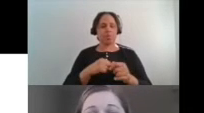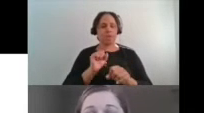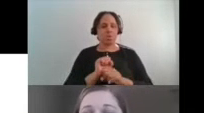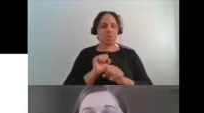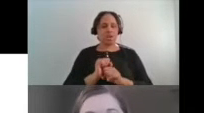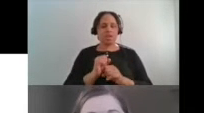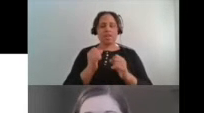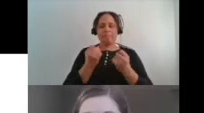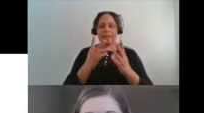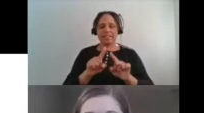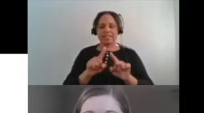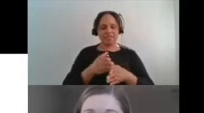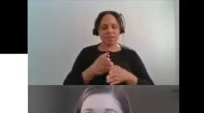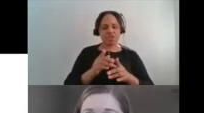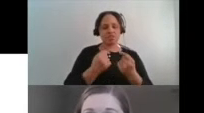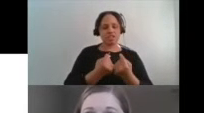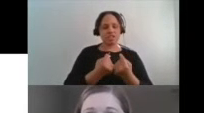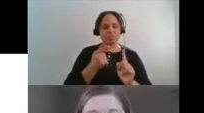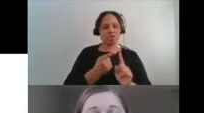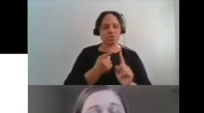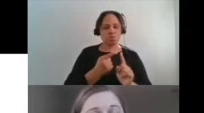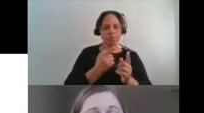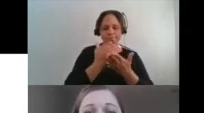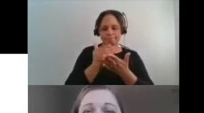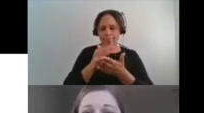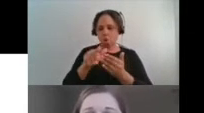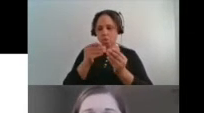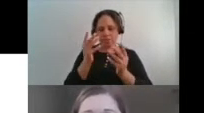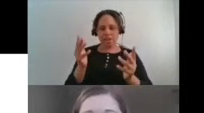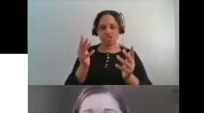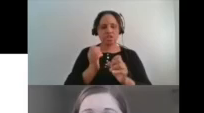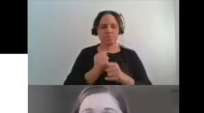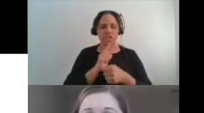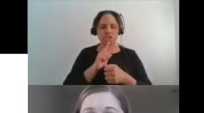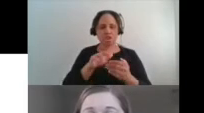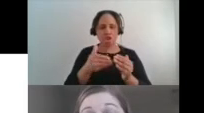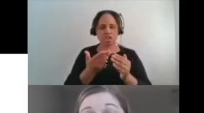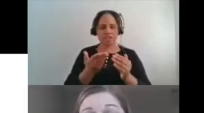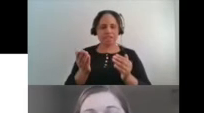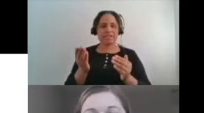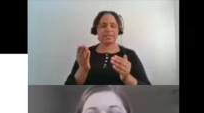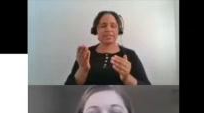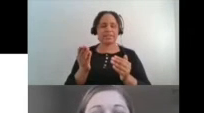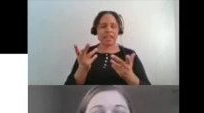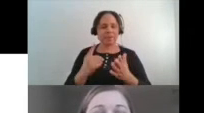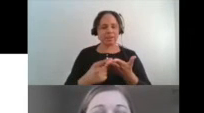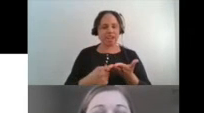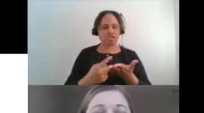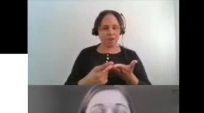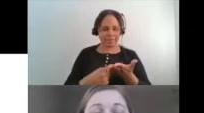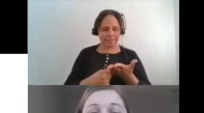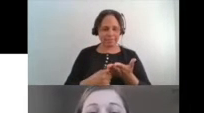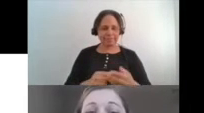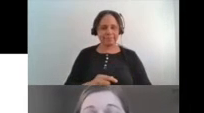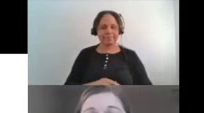to, again, just capture all those aspects of your case, make sure, like I said, that all of those things have been addressed.